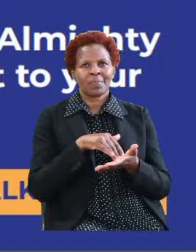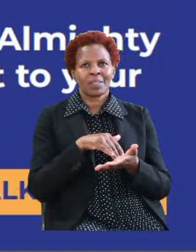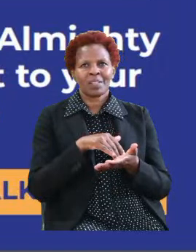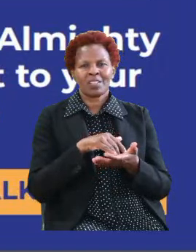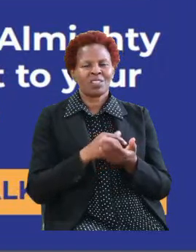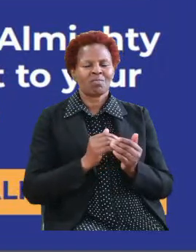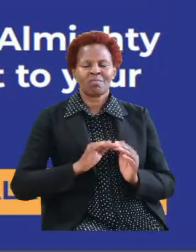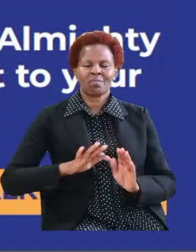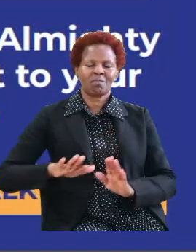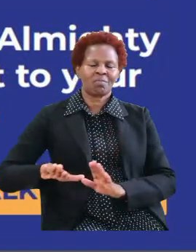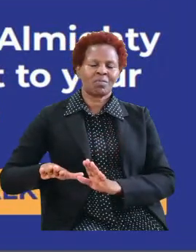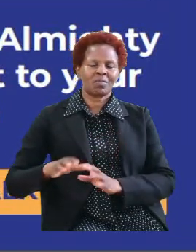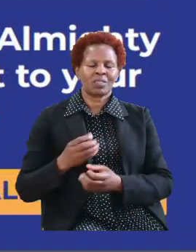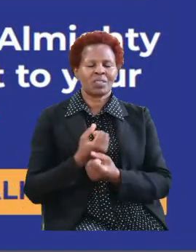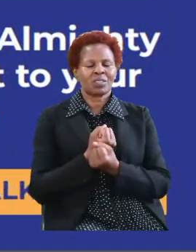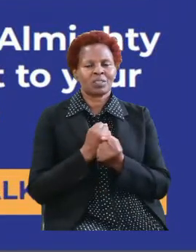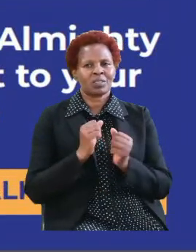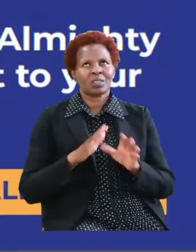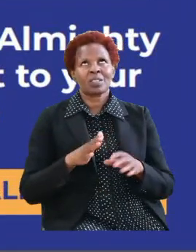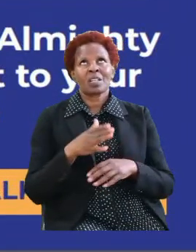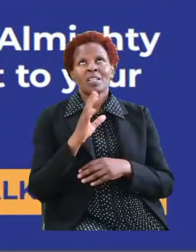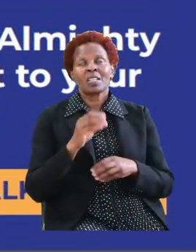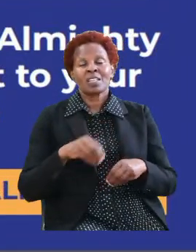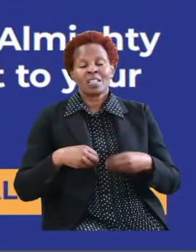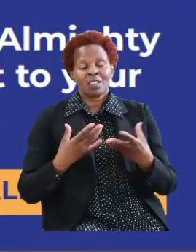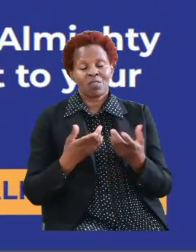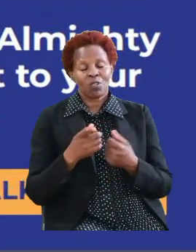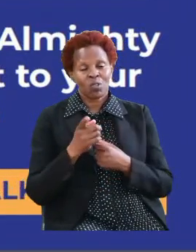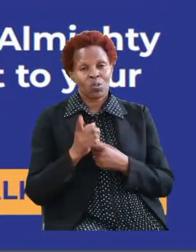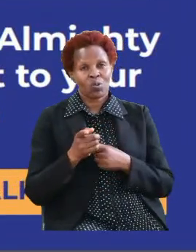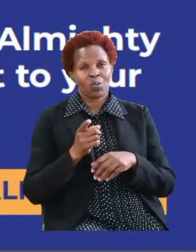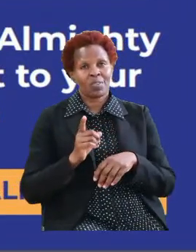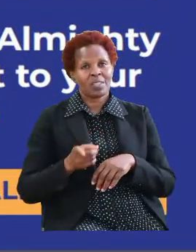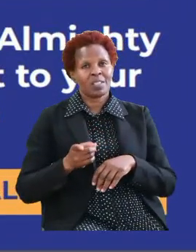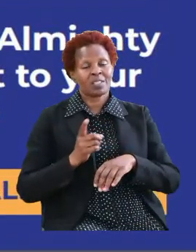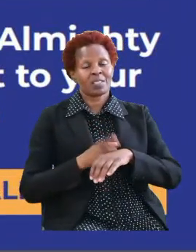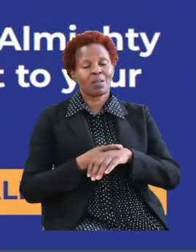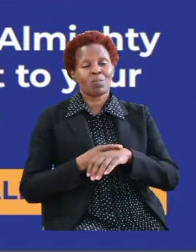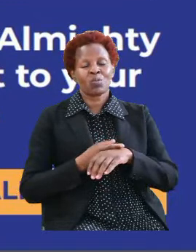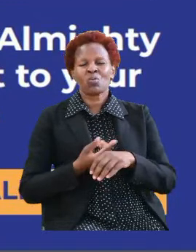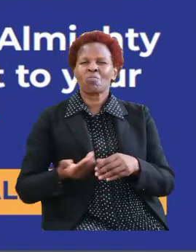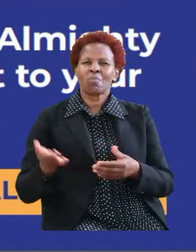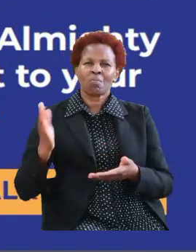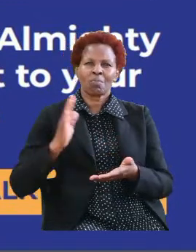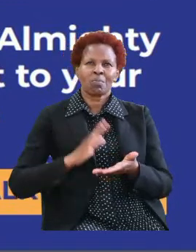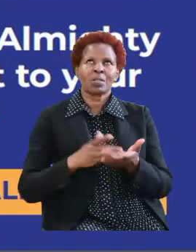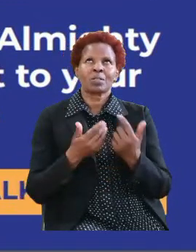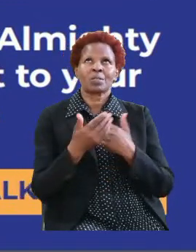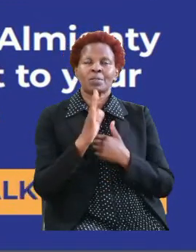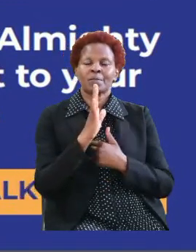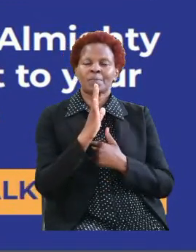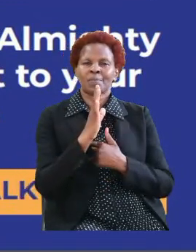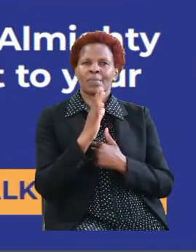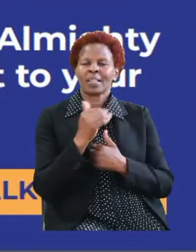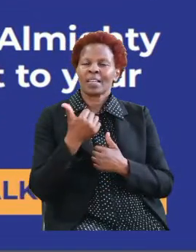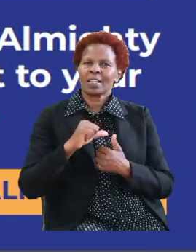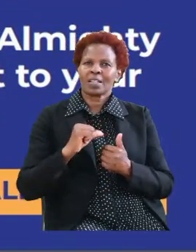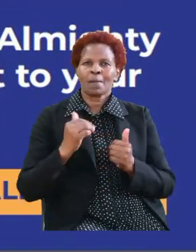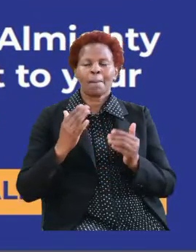backslided. The Lord is giving you this time to come back unto Him. Are you